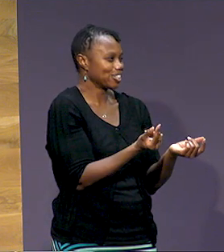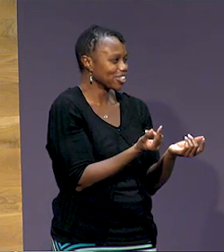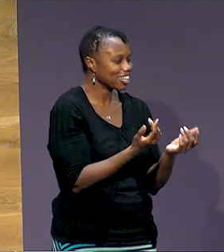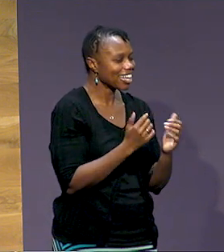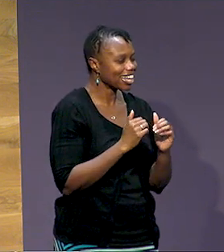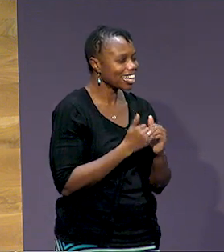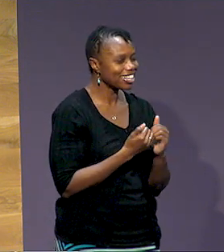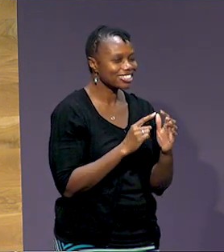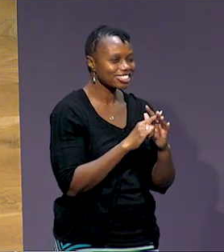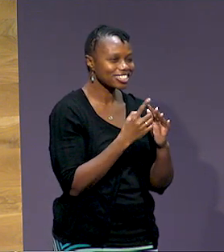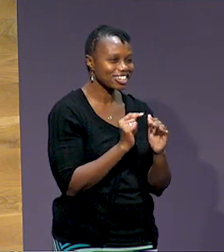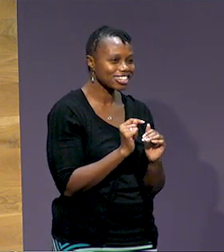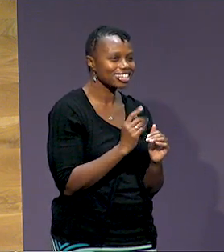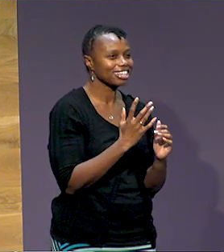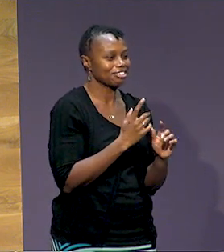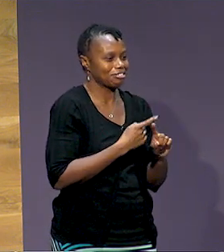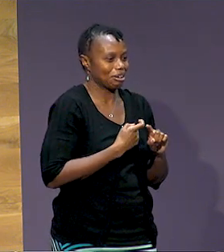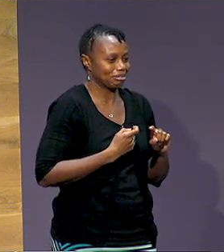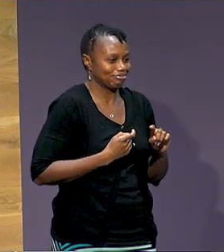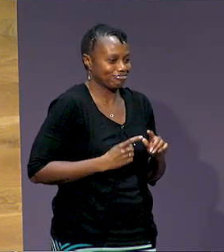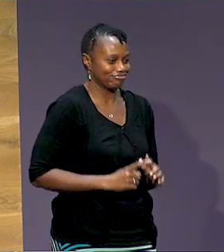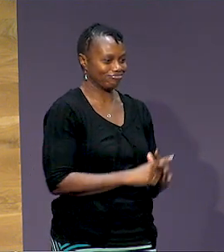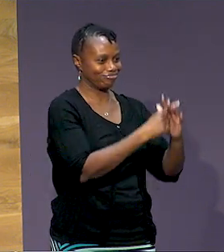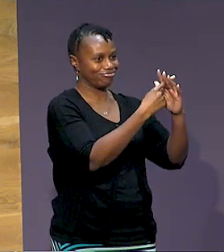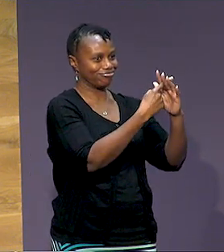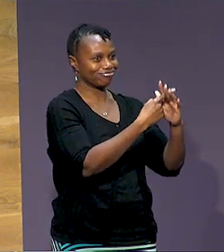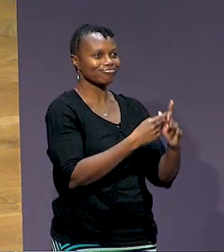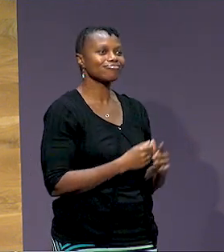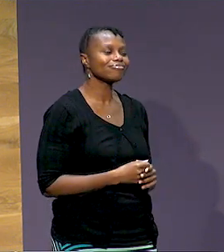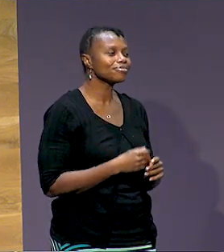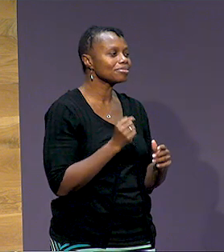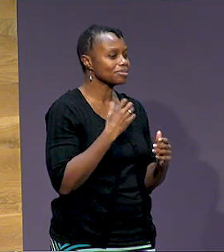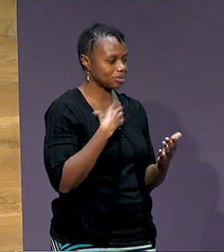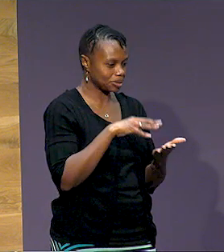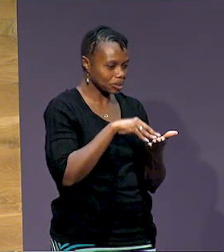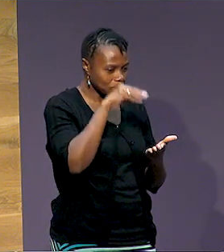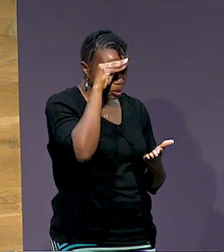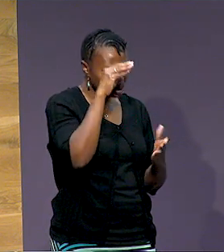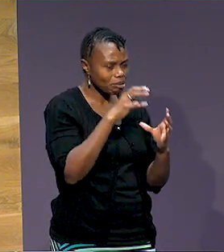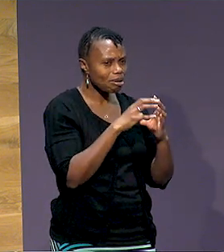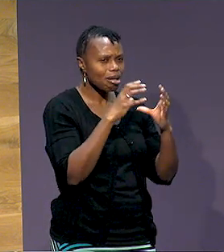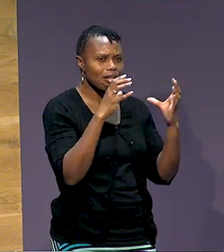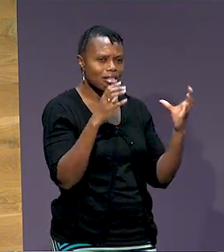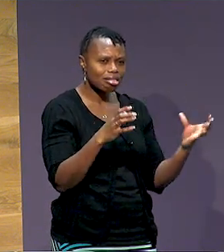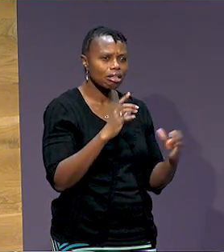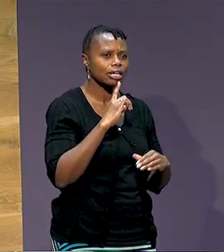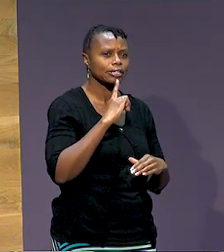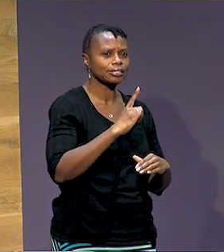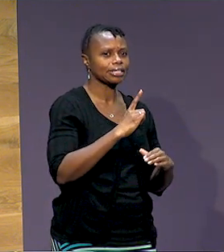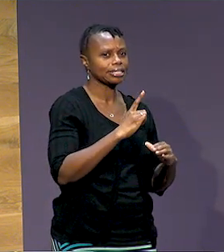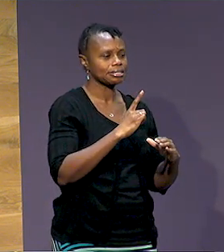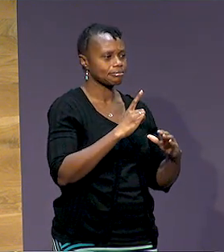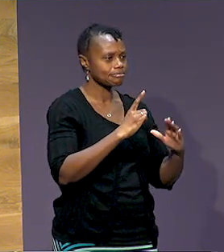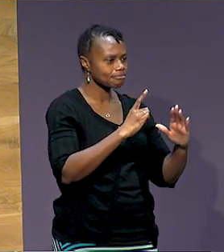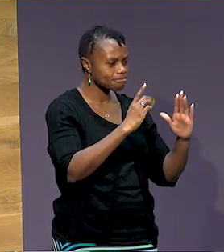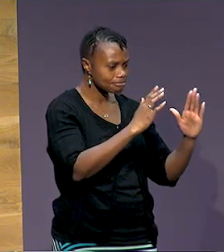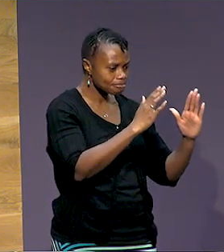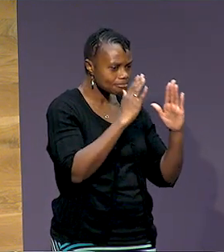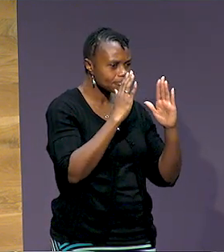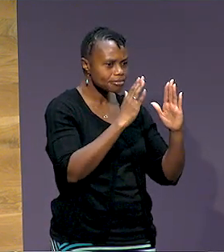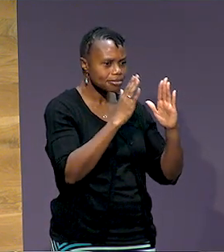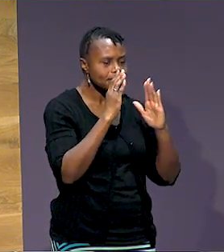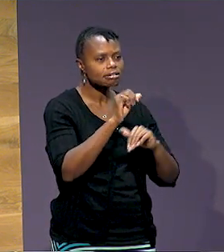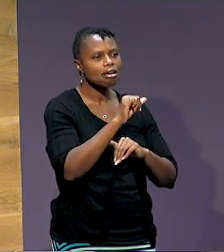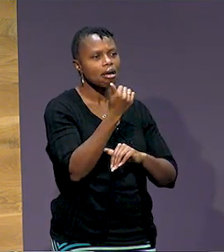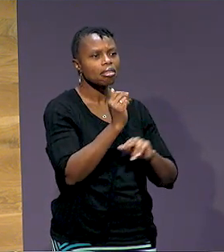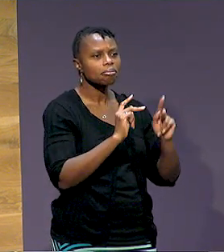get this going right from the start. So I learned a lot by really paying attention to other